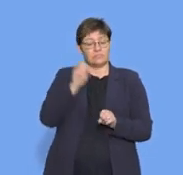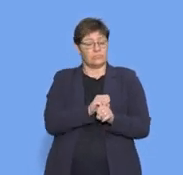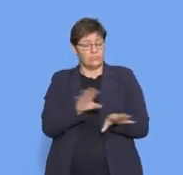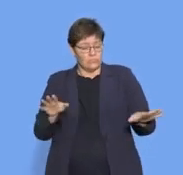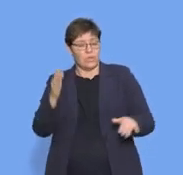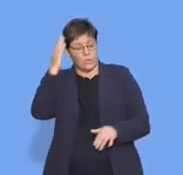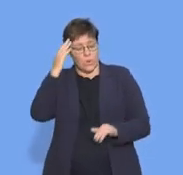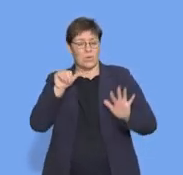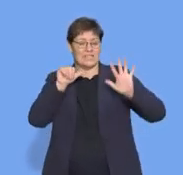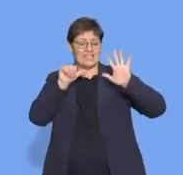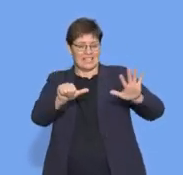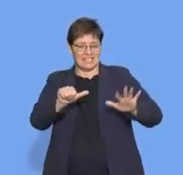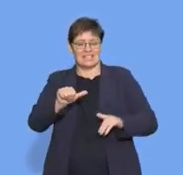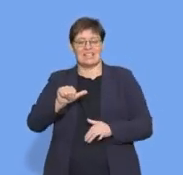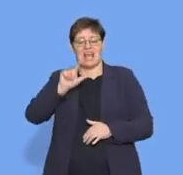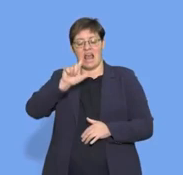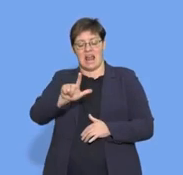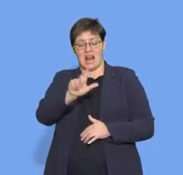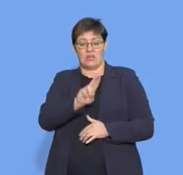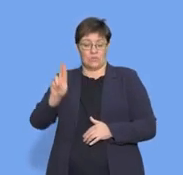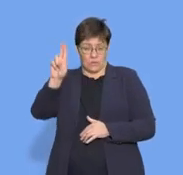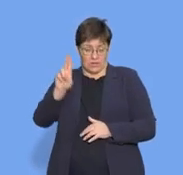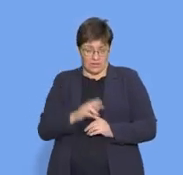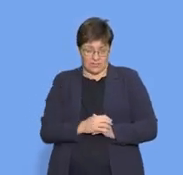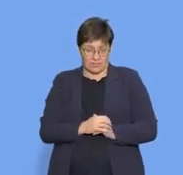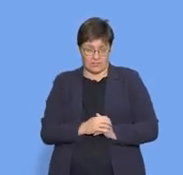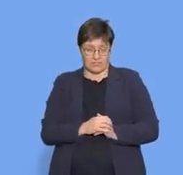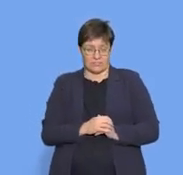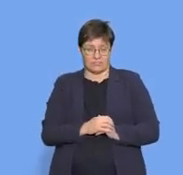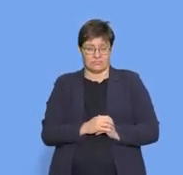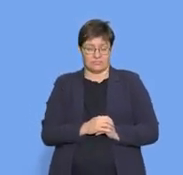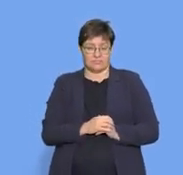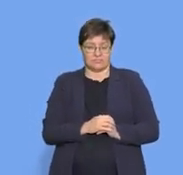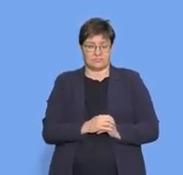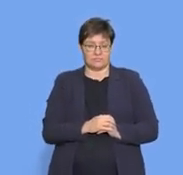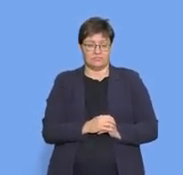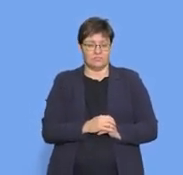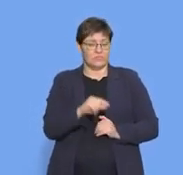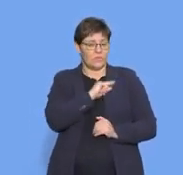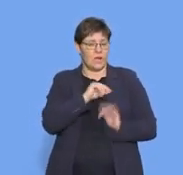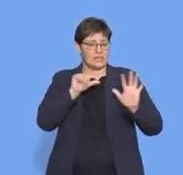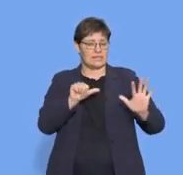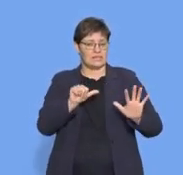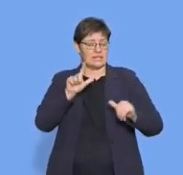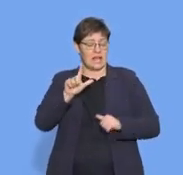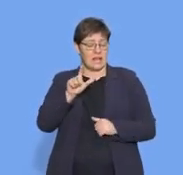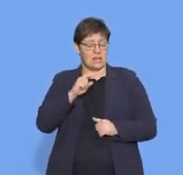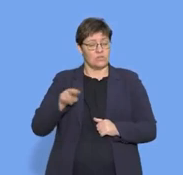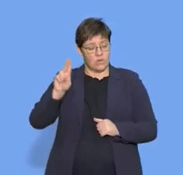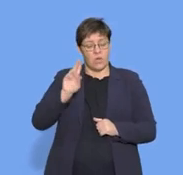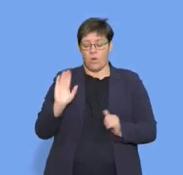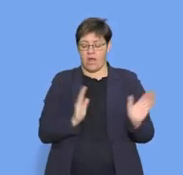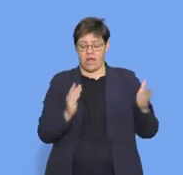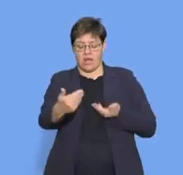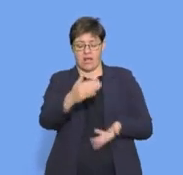We know in general that the surface area of a cube is 6L squared. Why is it